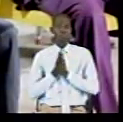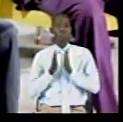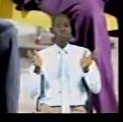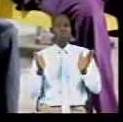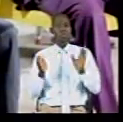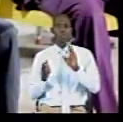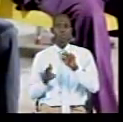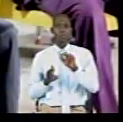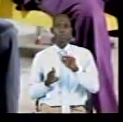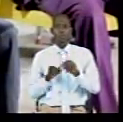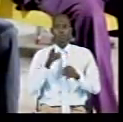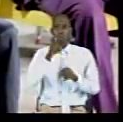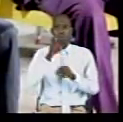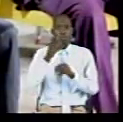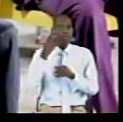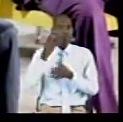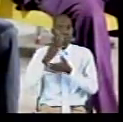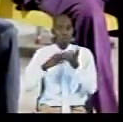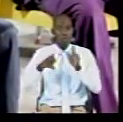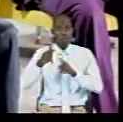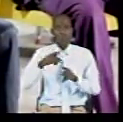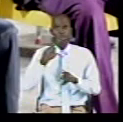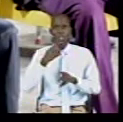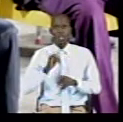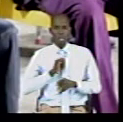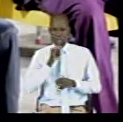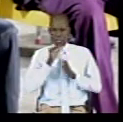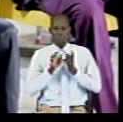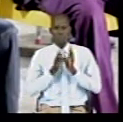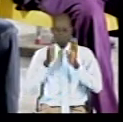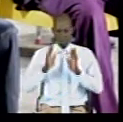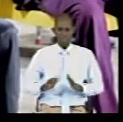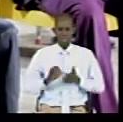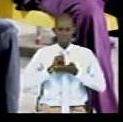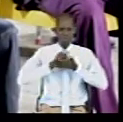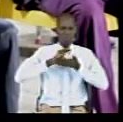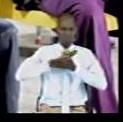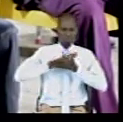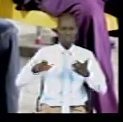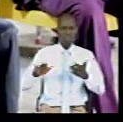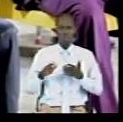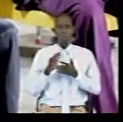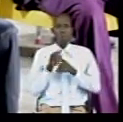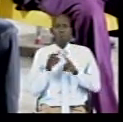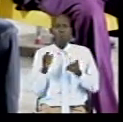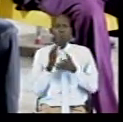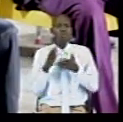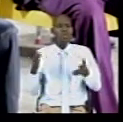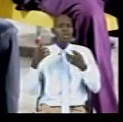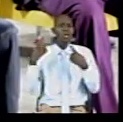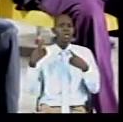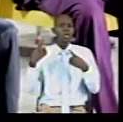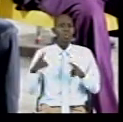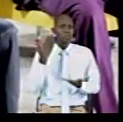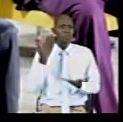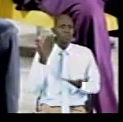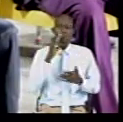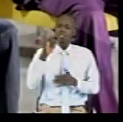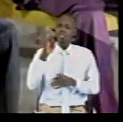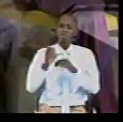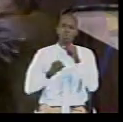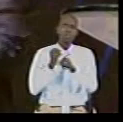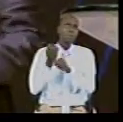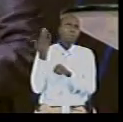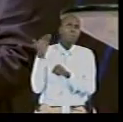they are sanctified, and something that had happened 7 years ago, 10 years ago, the preacher,